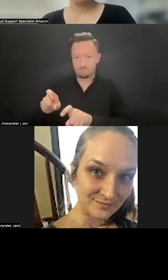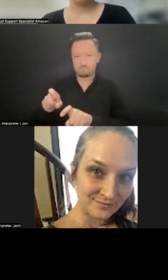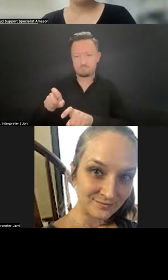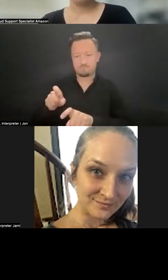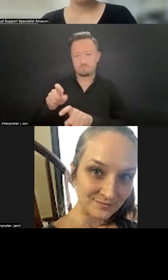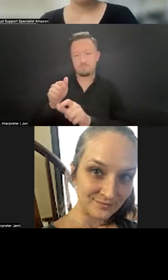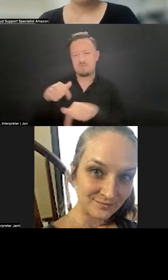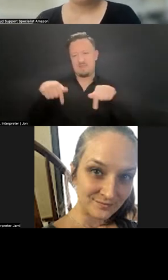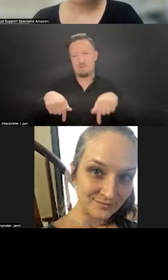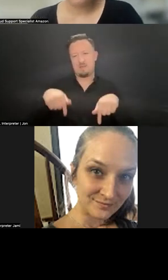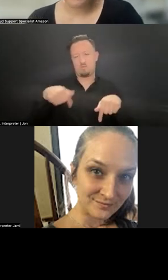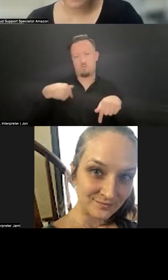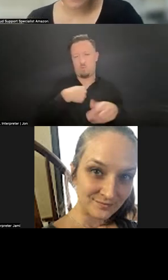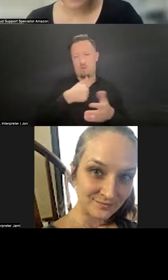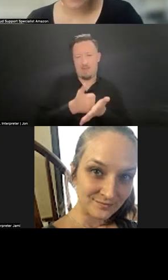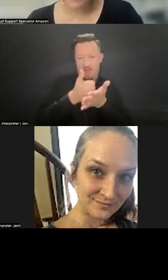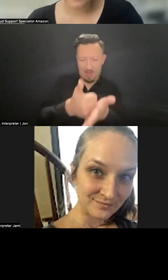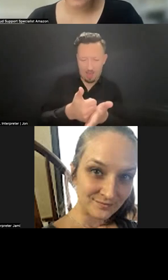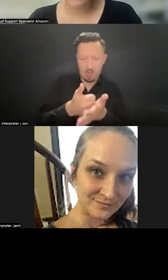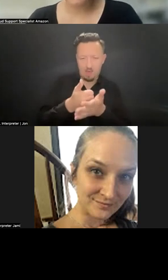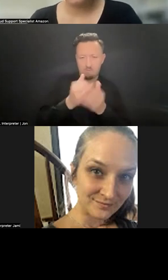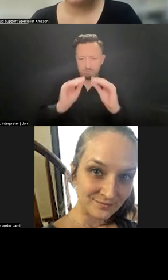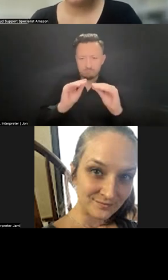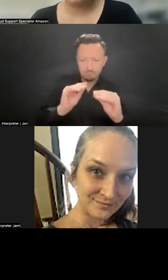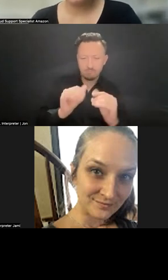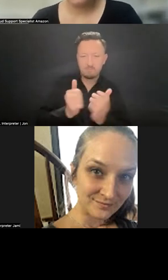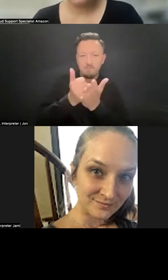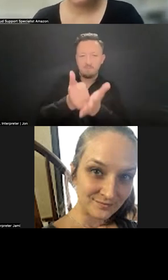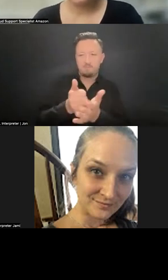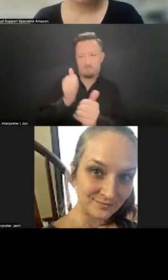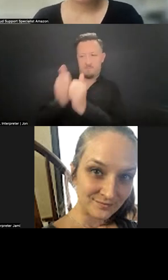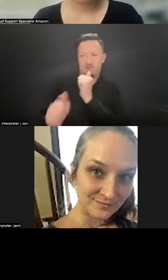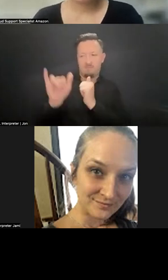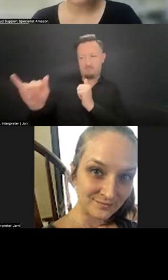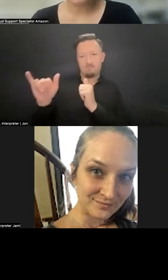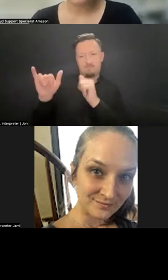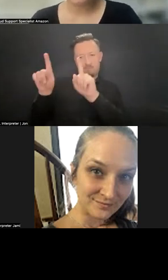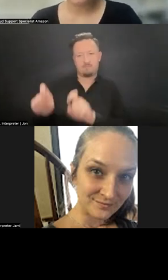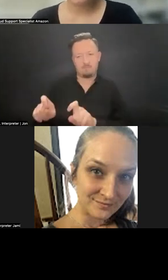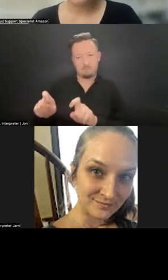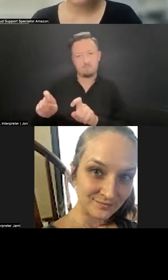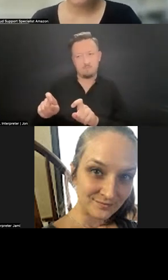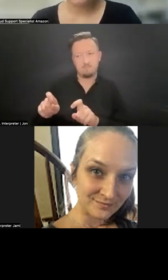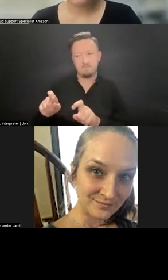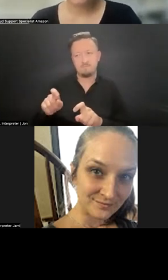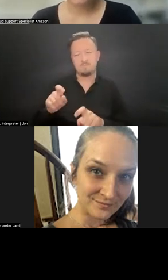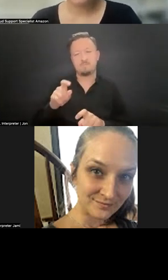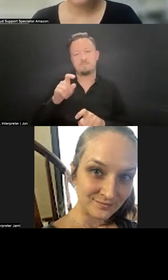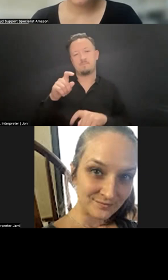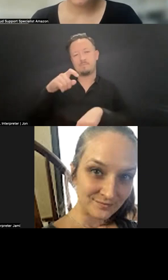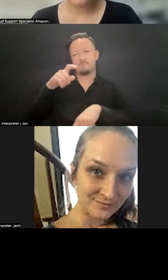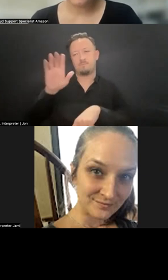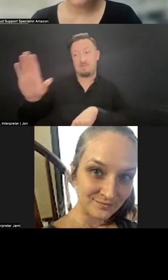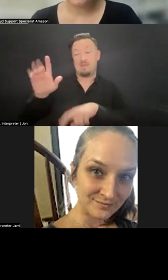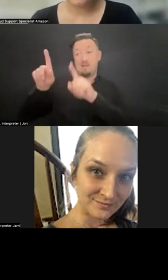on taking this exam. So it's an official exam, it's a timed exam. There's a series of questions and answers you have to give